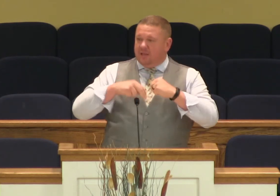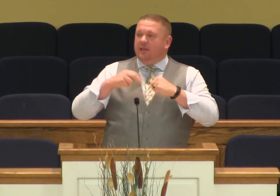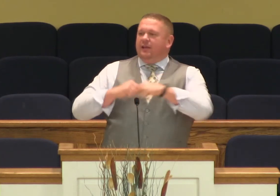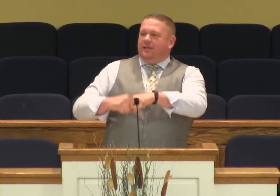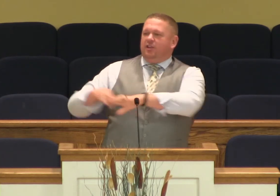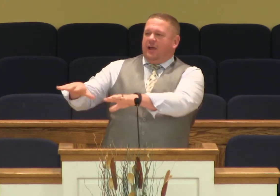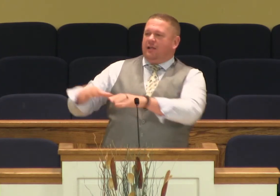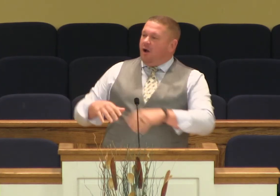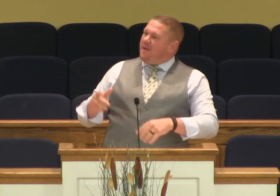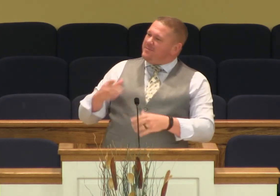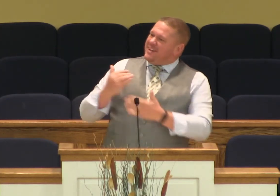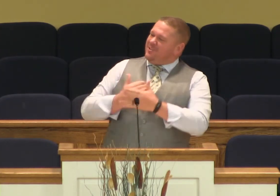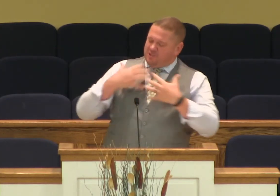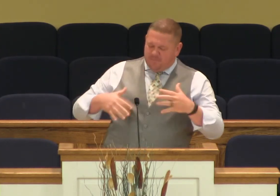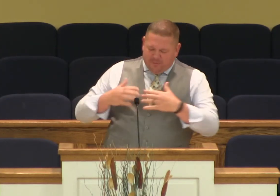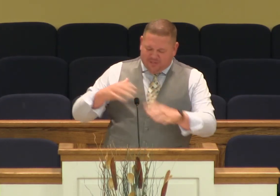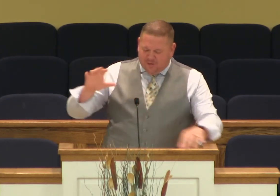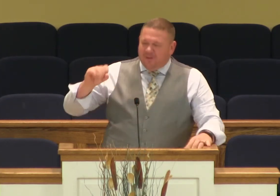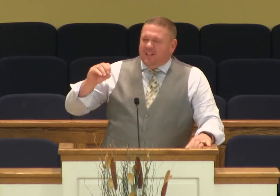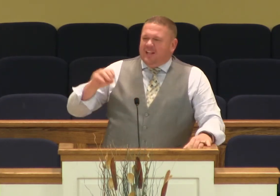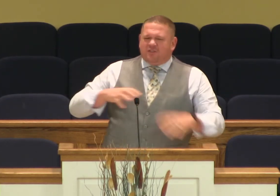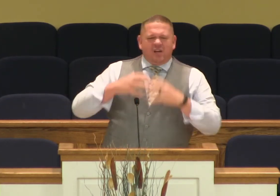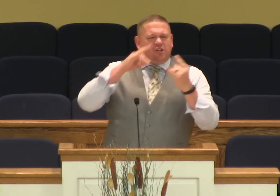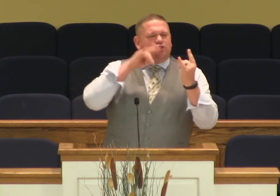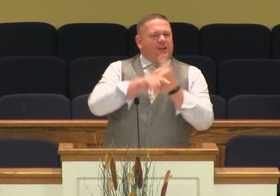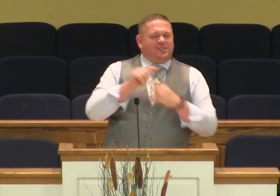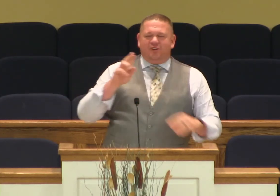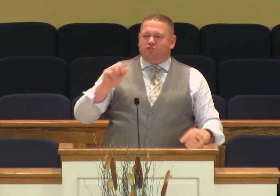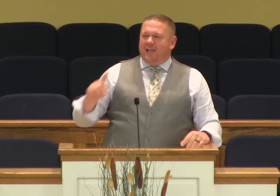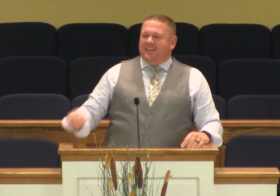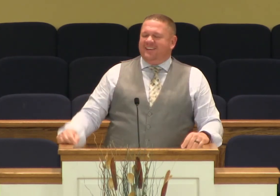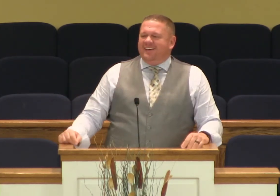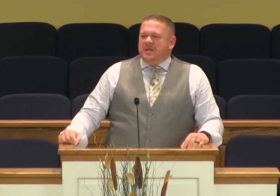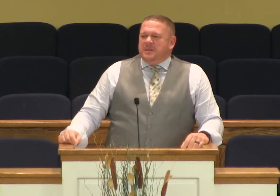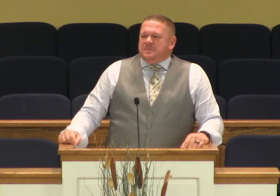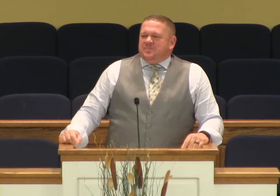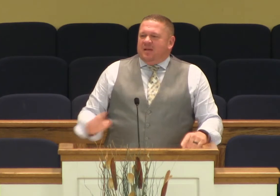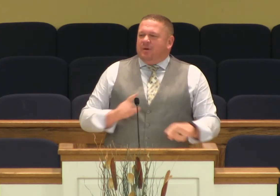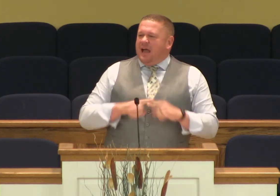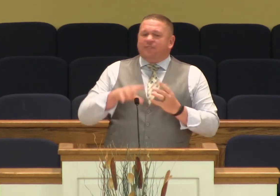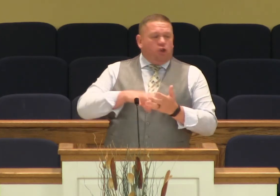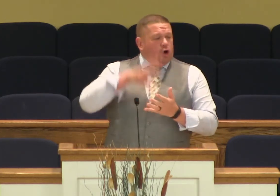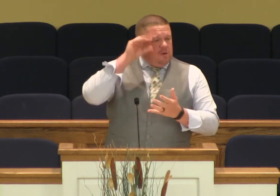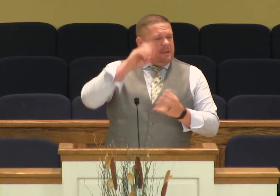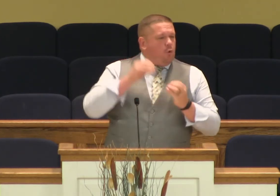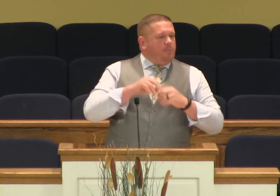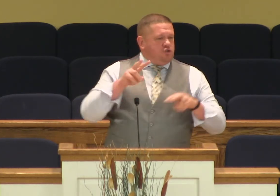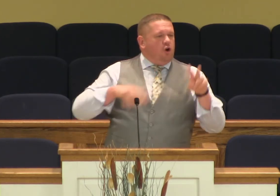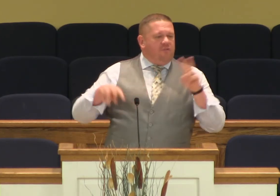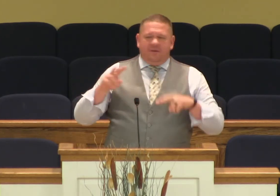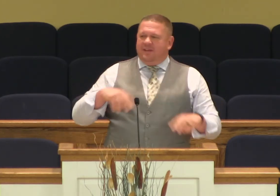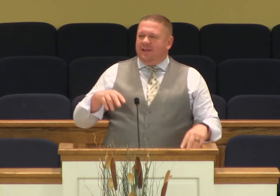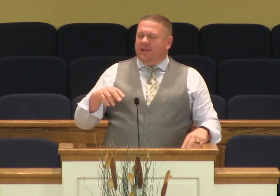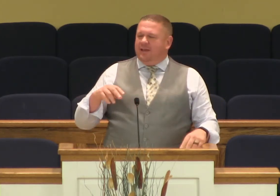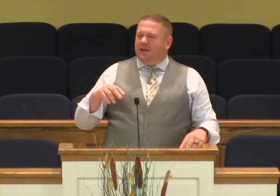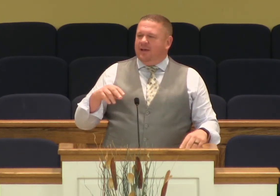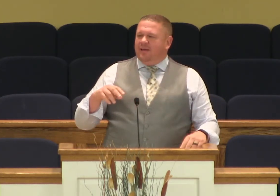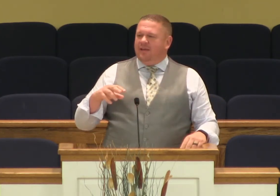look in it, and then you act, oh, babe, is that a new shirt? But anyway, so there's lots of tricks to the trade. But I've learned to be more